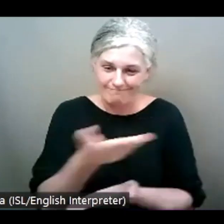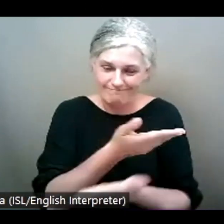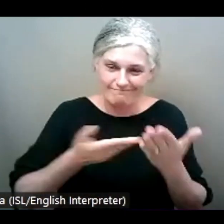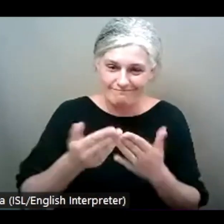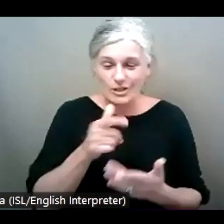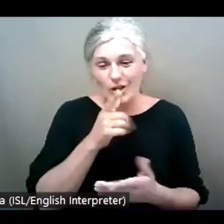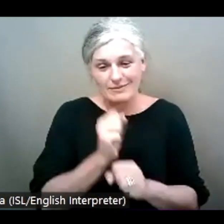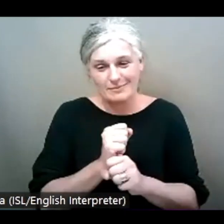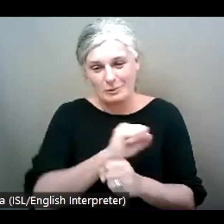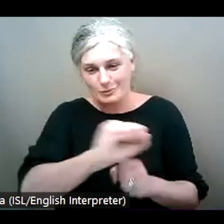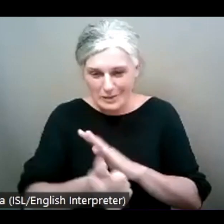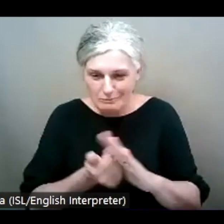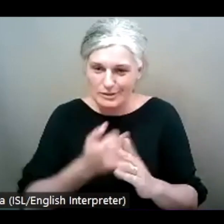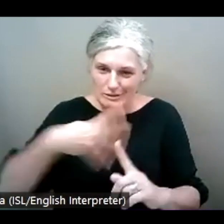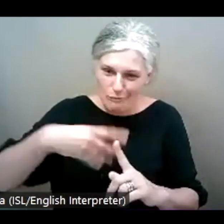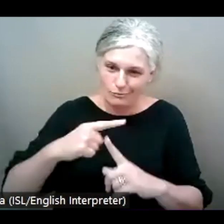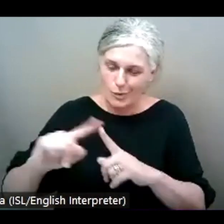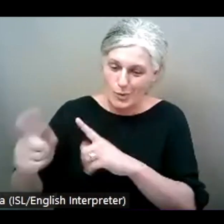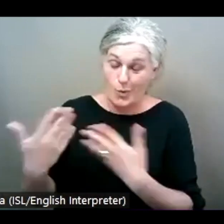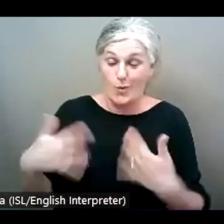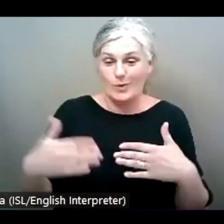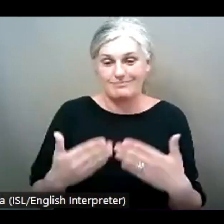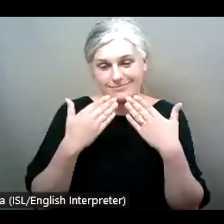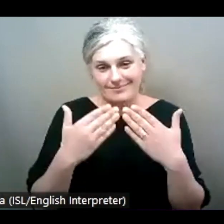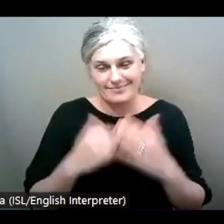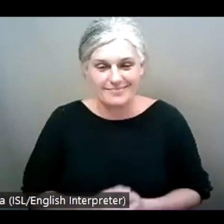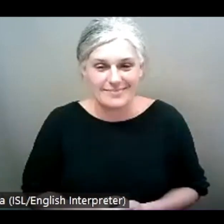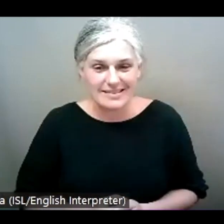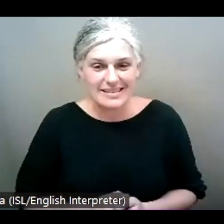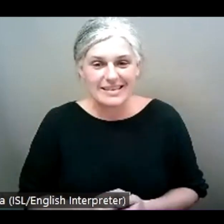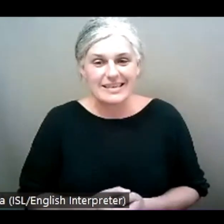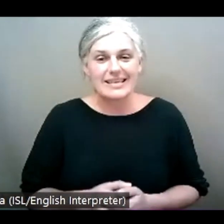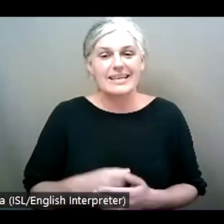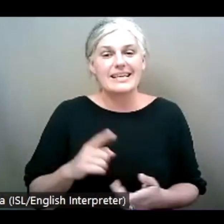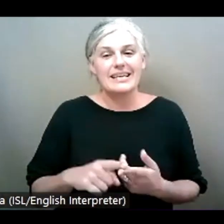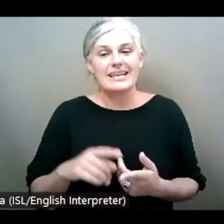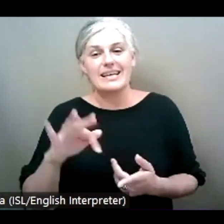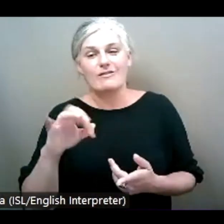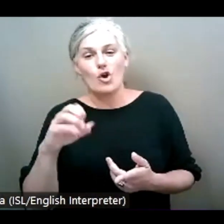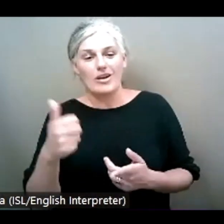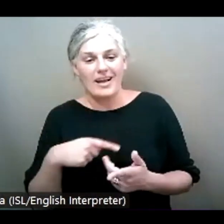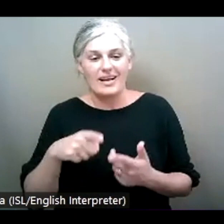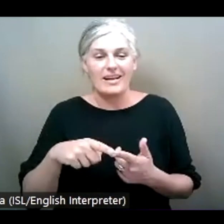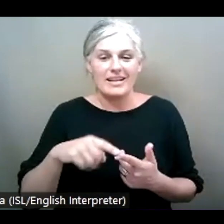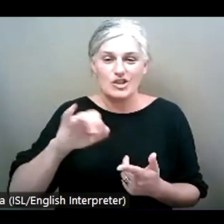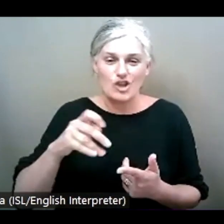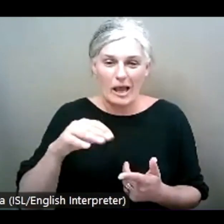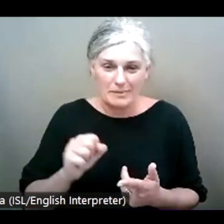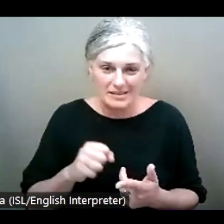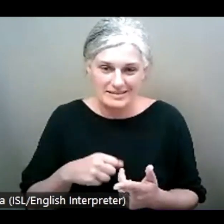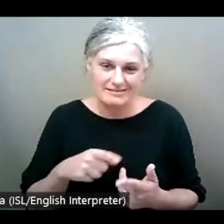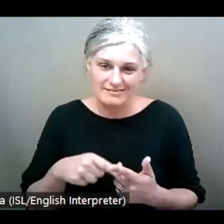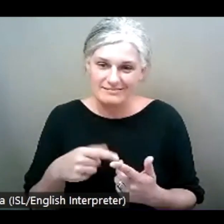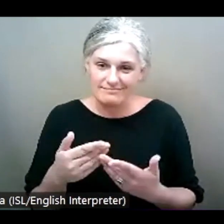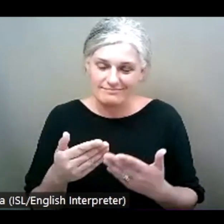of the social model. So I know it was Fiona and James didn't jump in and try to kill me on that